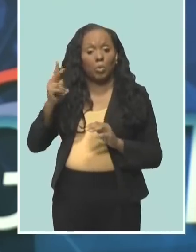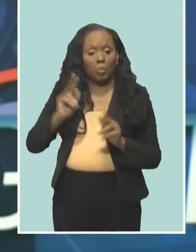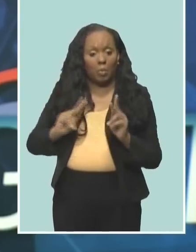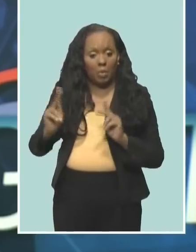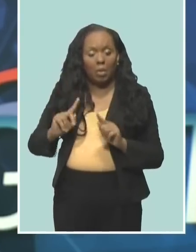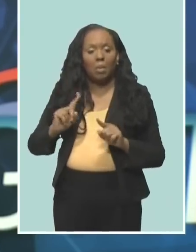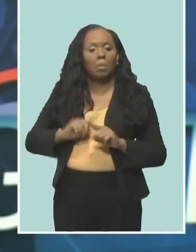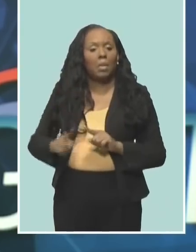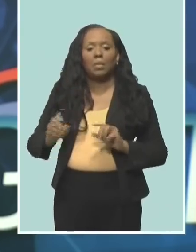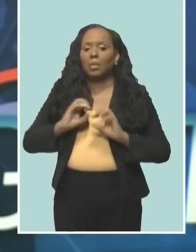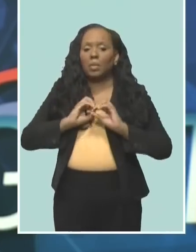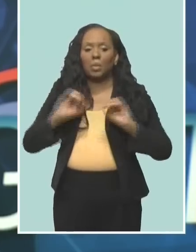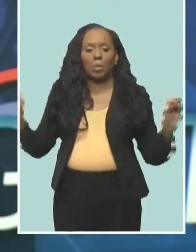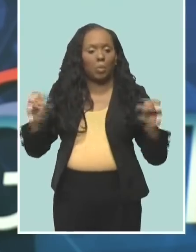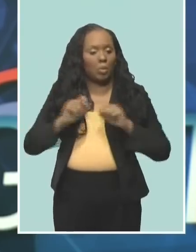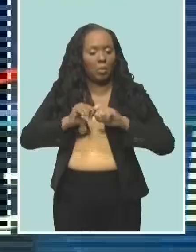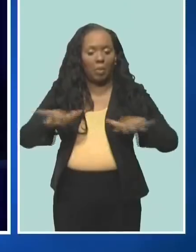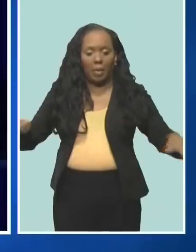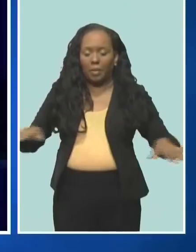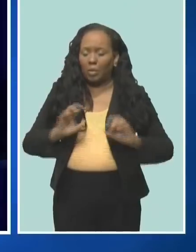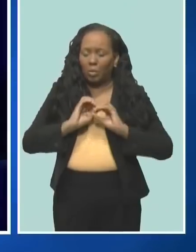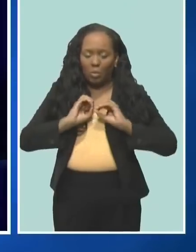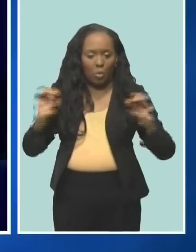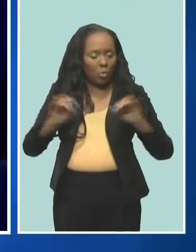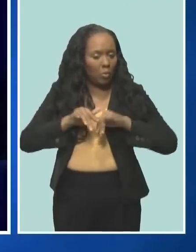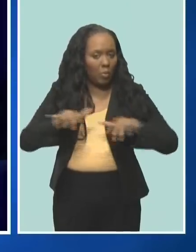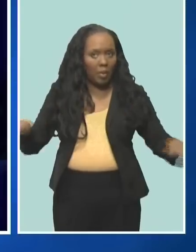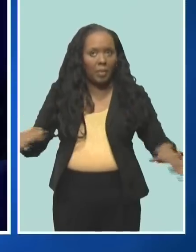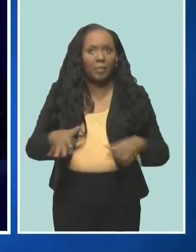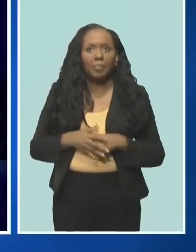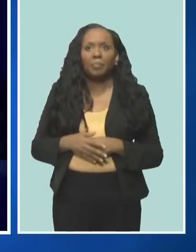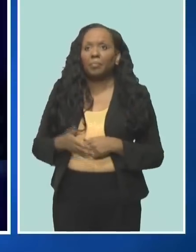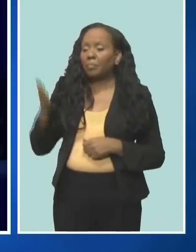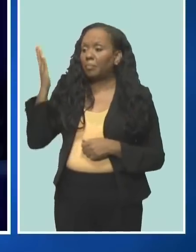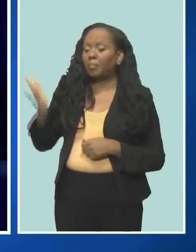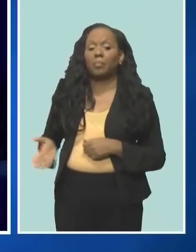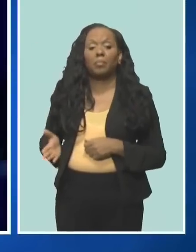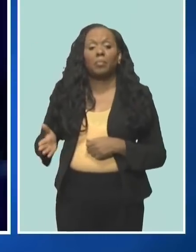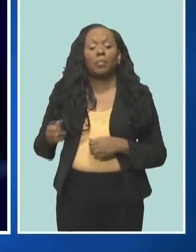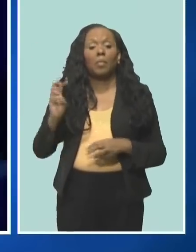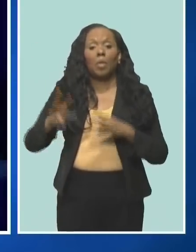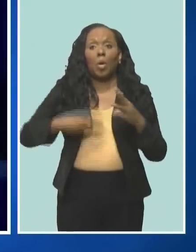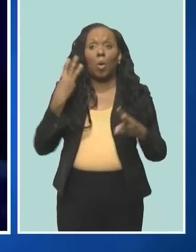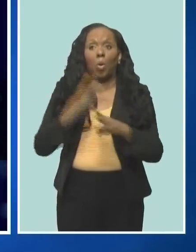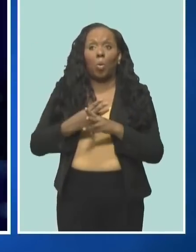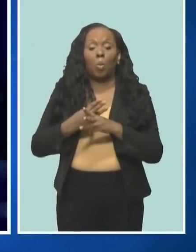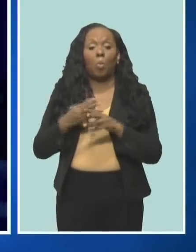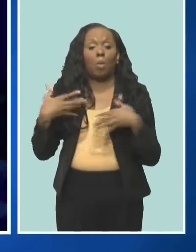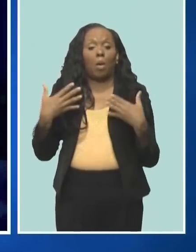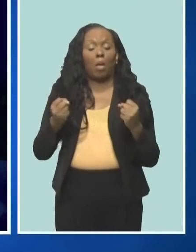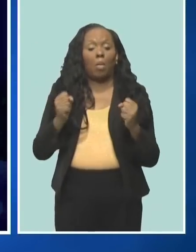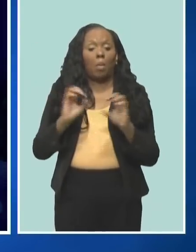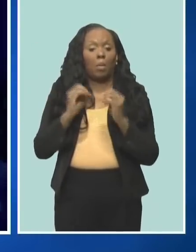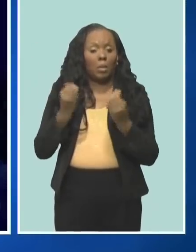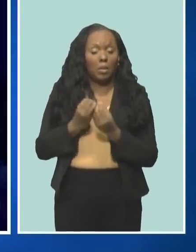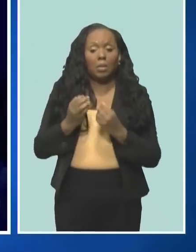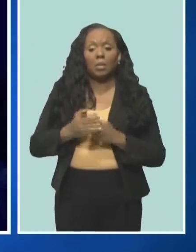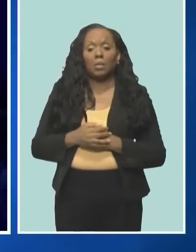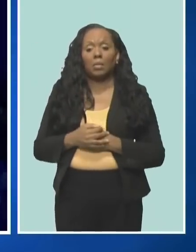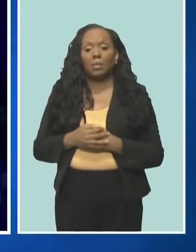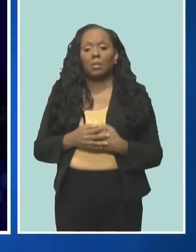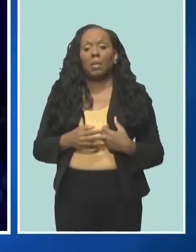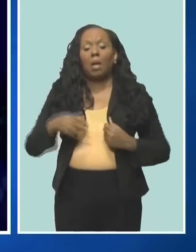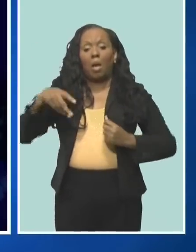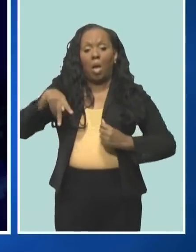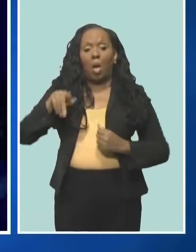in-country spread. The World Health Organization and Pan American Health Organization have advised